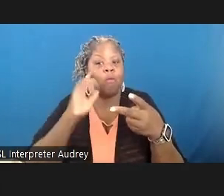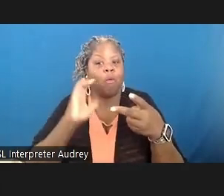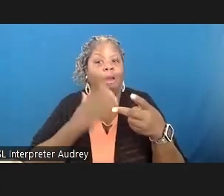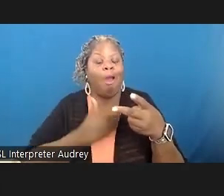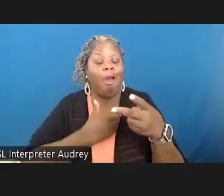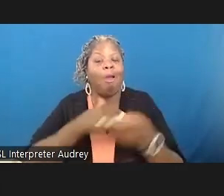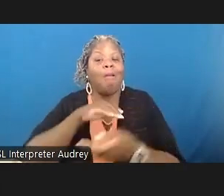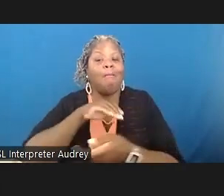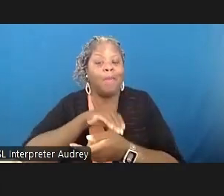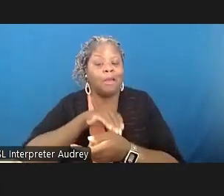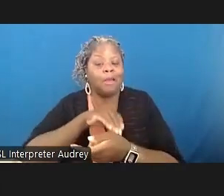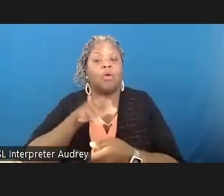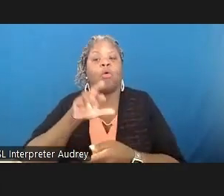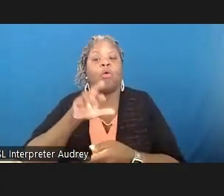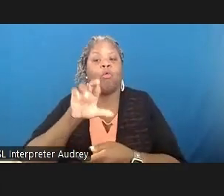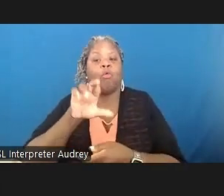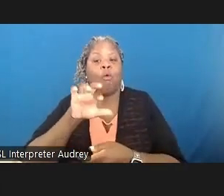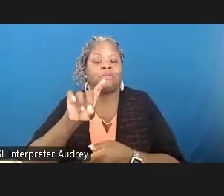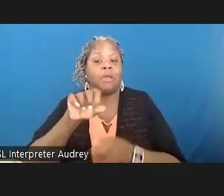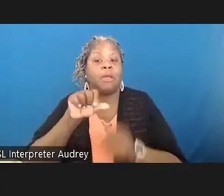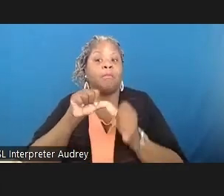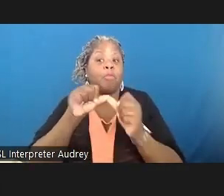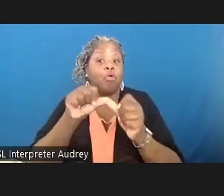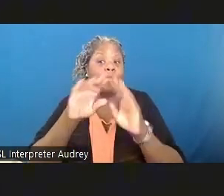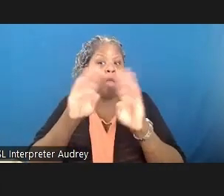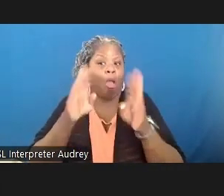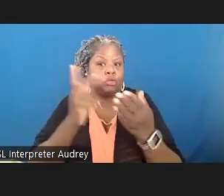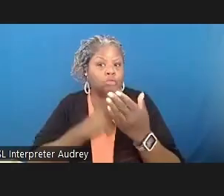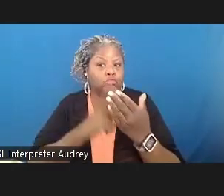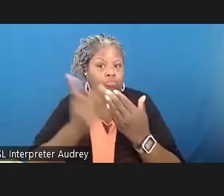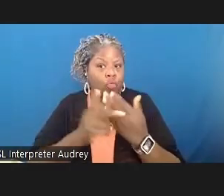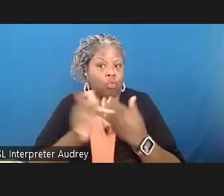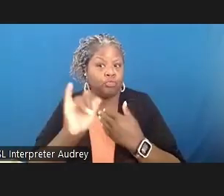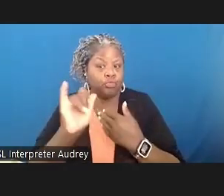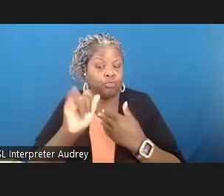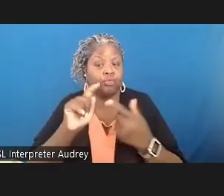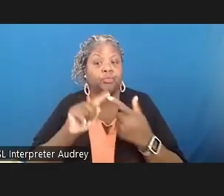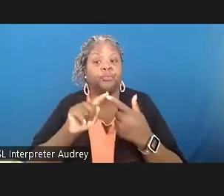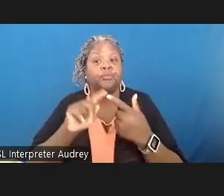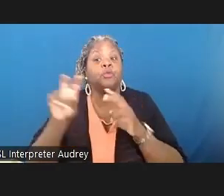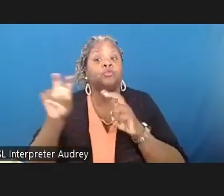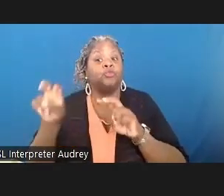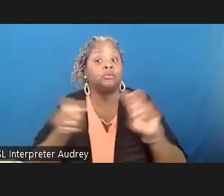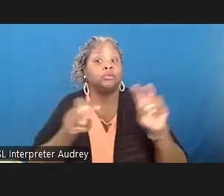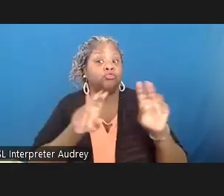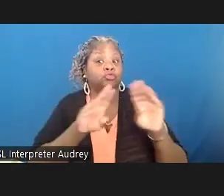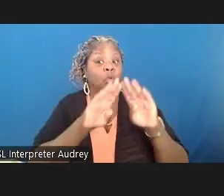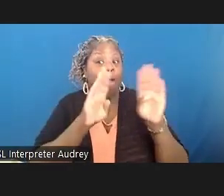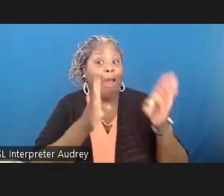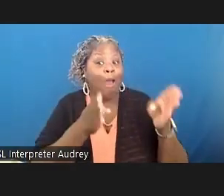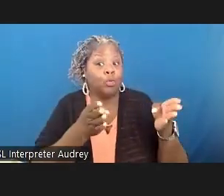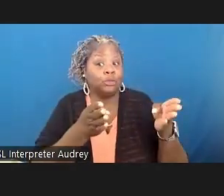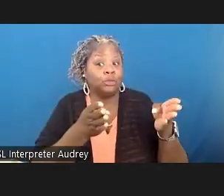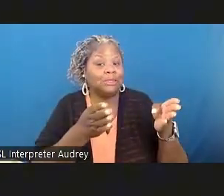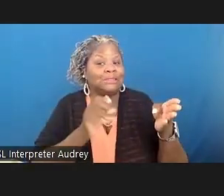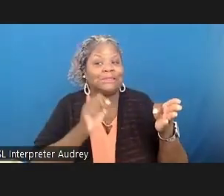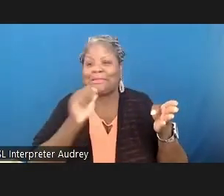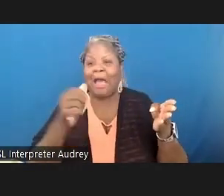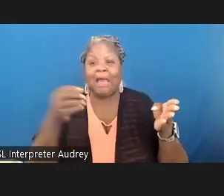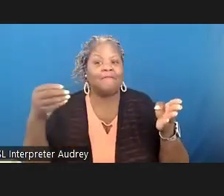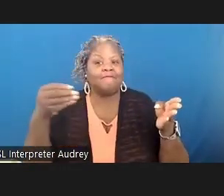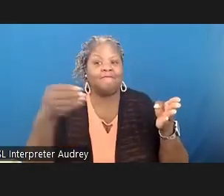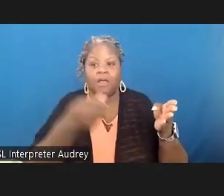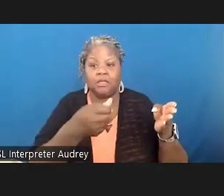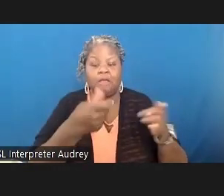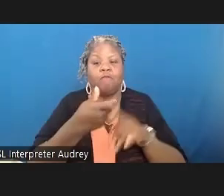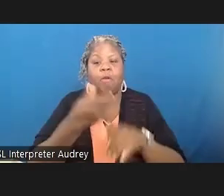medical respite permanent supported housing program as well. Transitional housing is not a HUD funded program. This